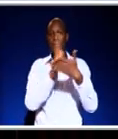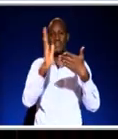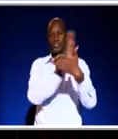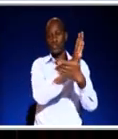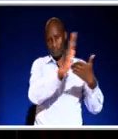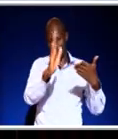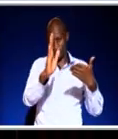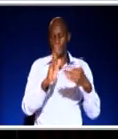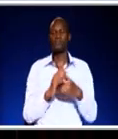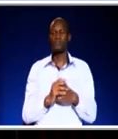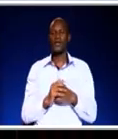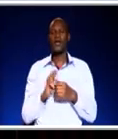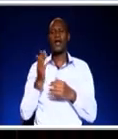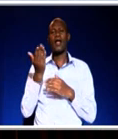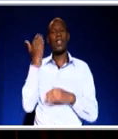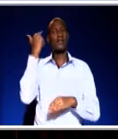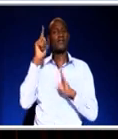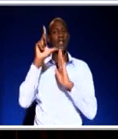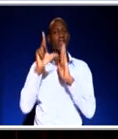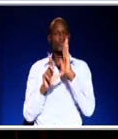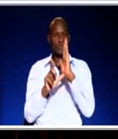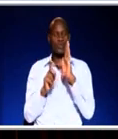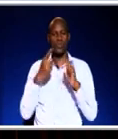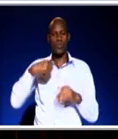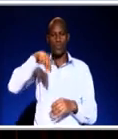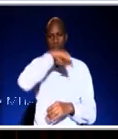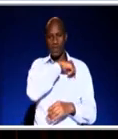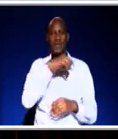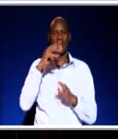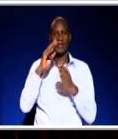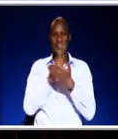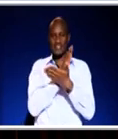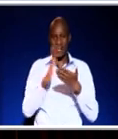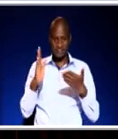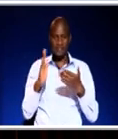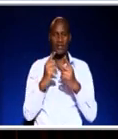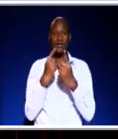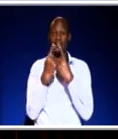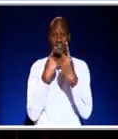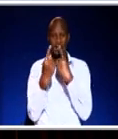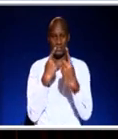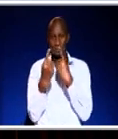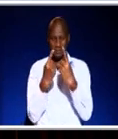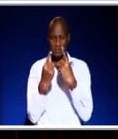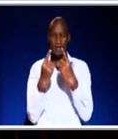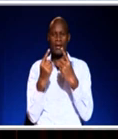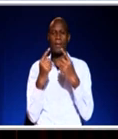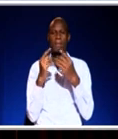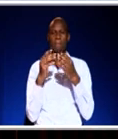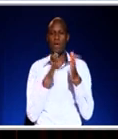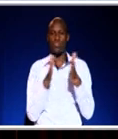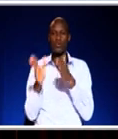last lesson, we discussed methods used by Europeans to acquire